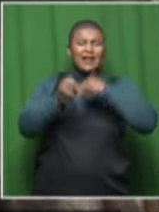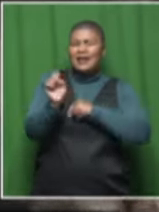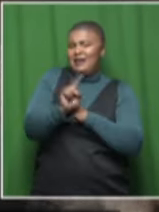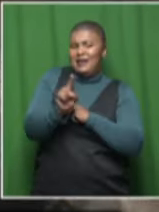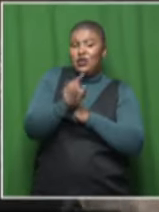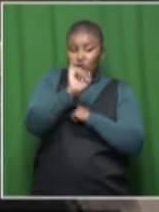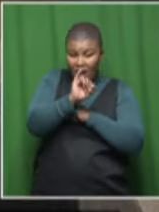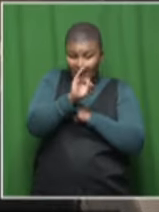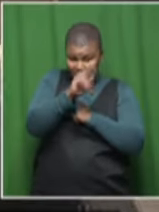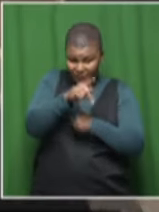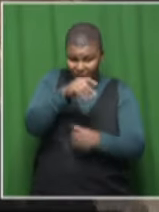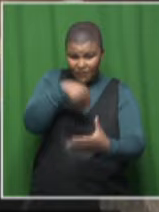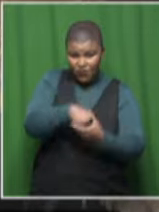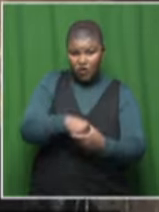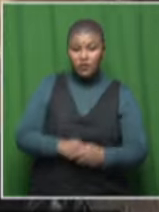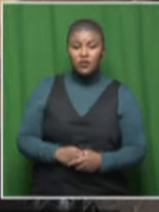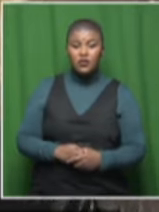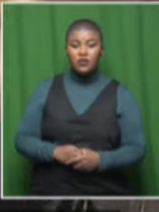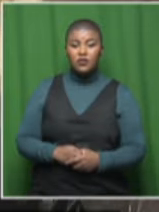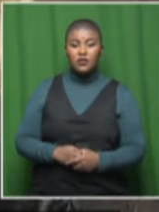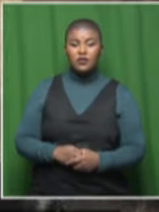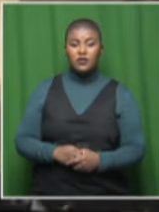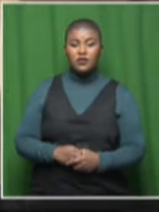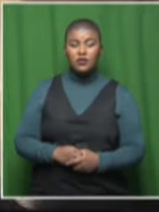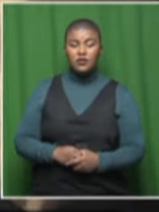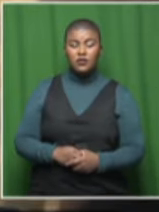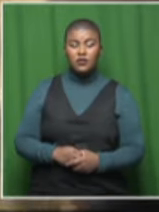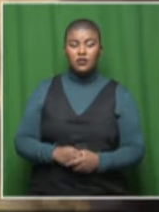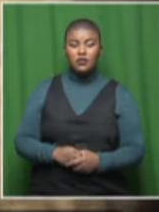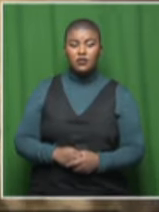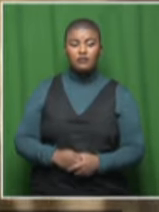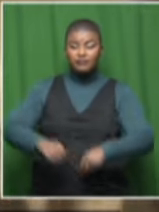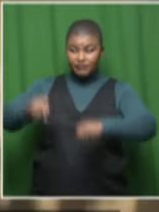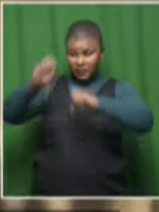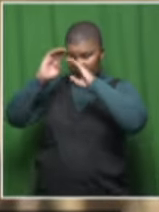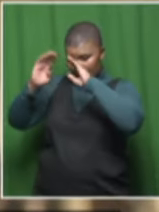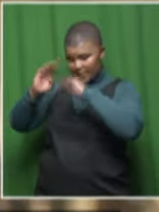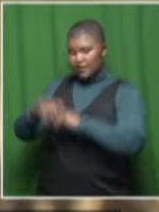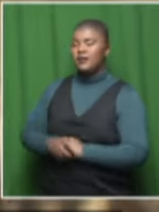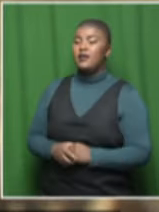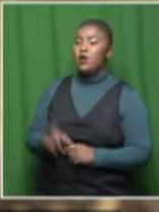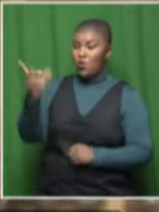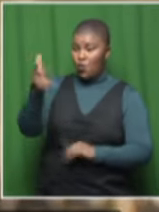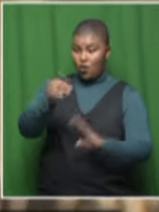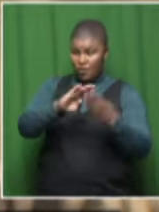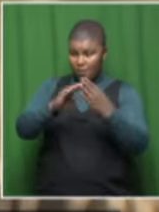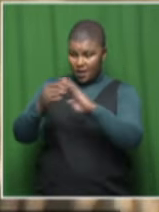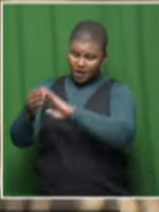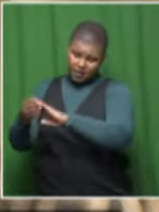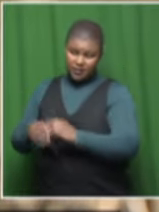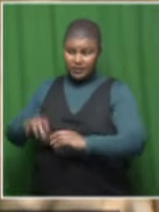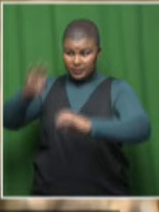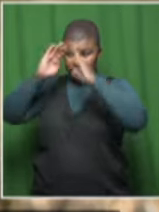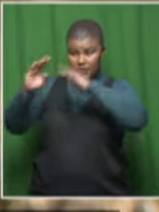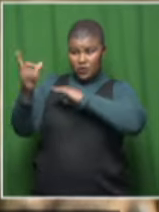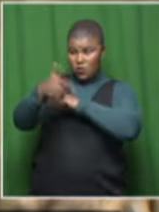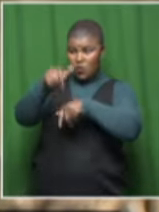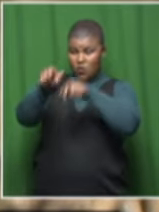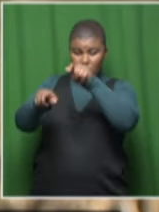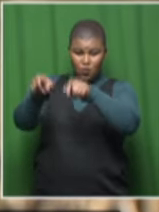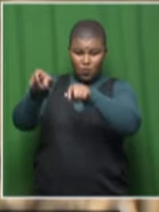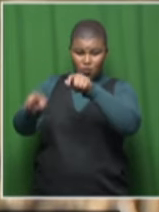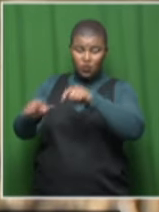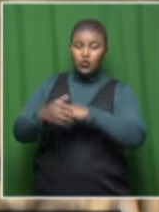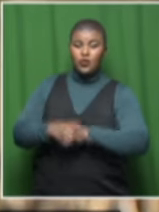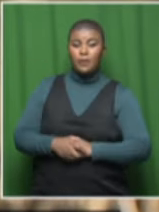supporter? Ngiyabingelela. Ngiyabingelela wonke umphakathi, ngibingelela wonke umuntu